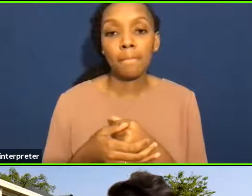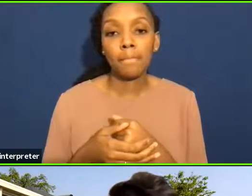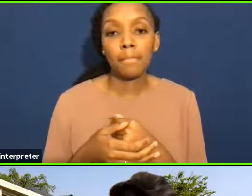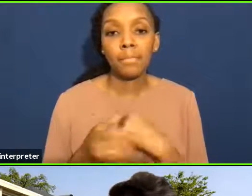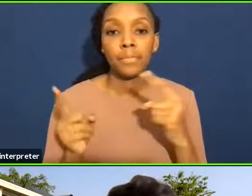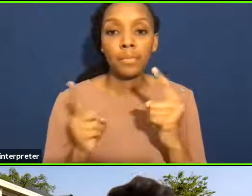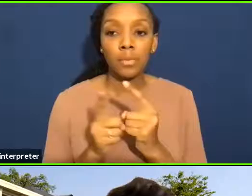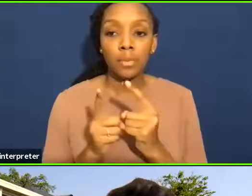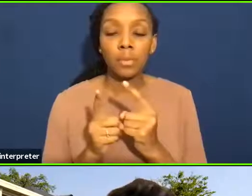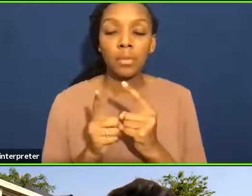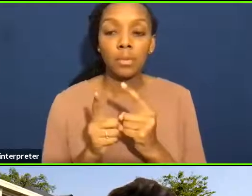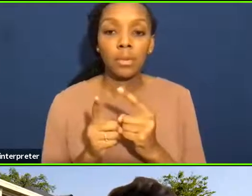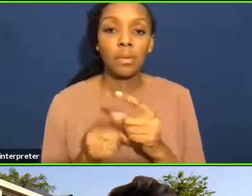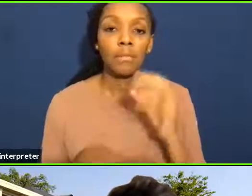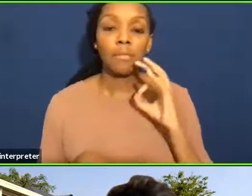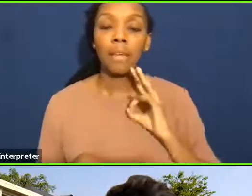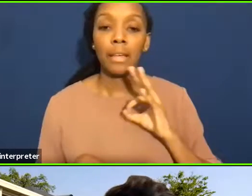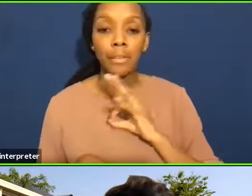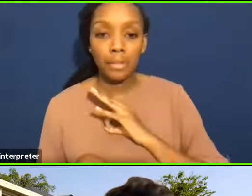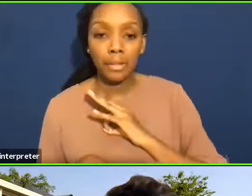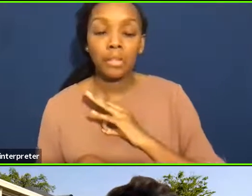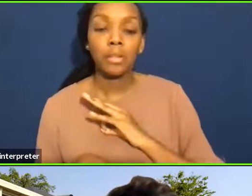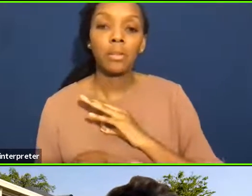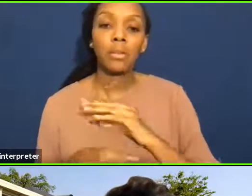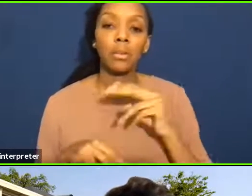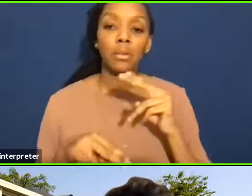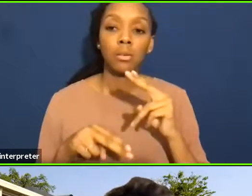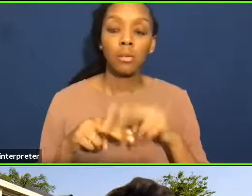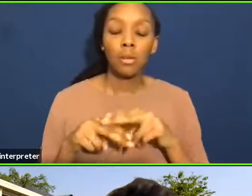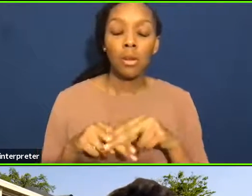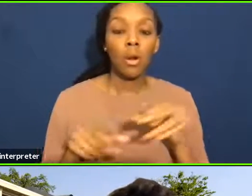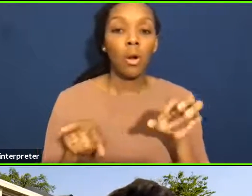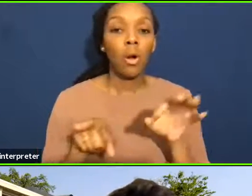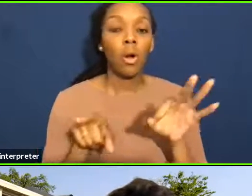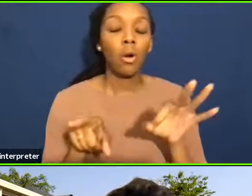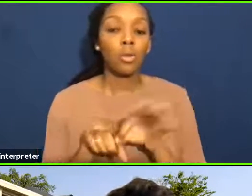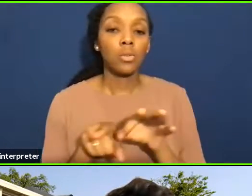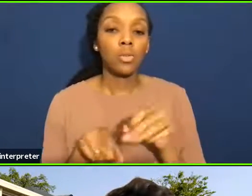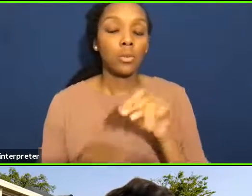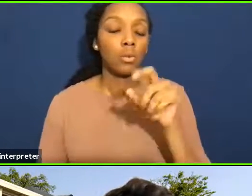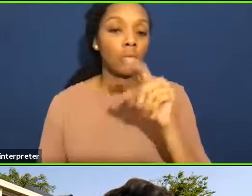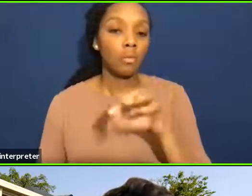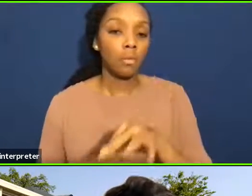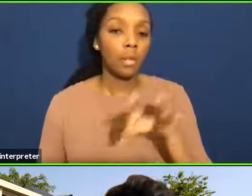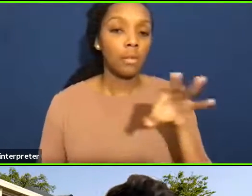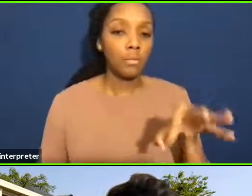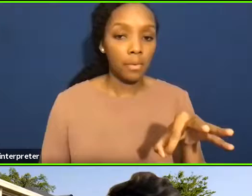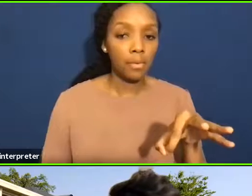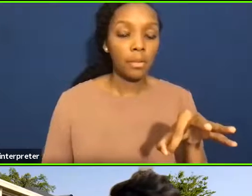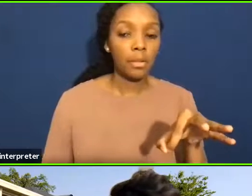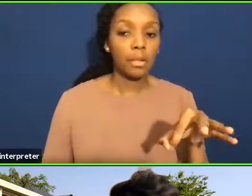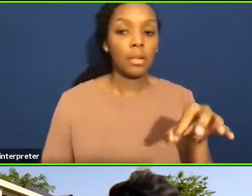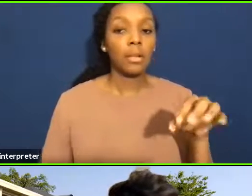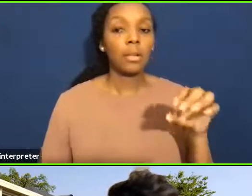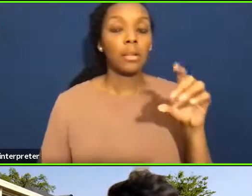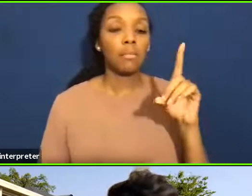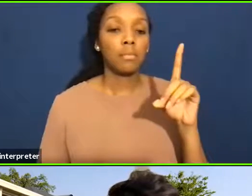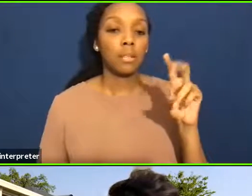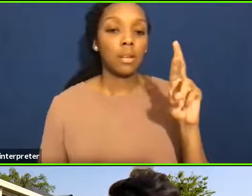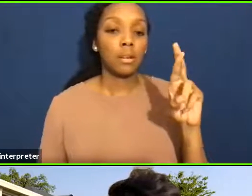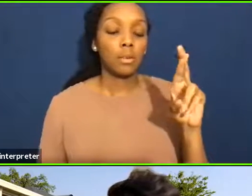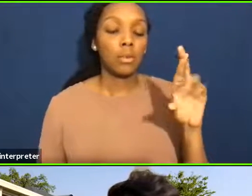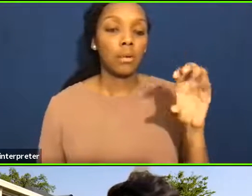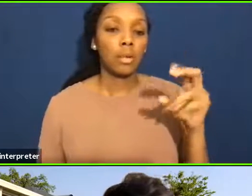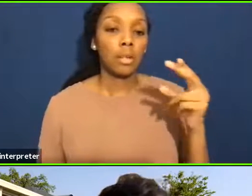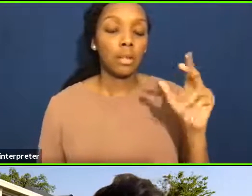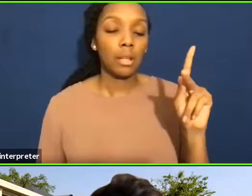UNCG's faculty senate chair and Fayetteville State's faculty chair and Dr. Kaplan about the